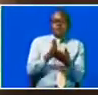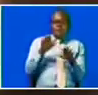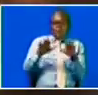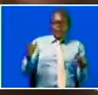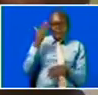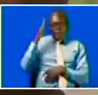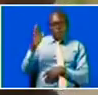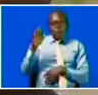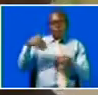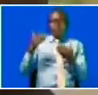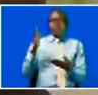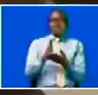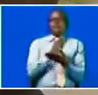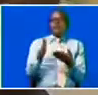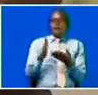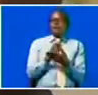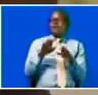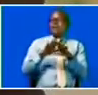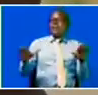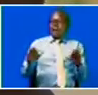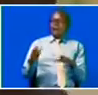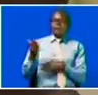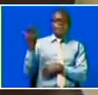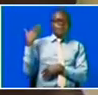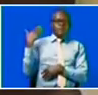ni ile story ya shares, za land, za kitambo.